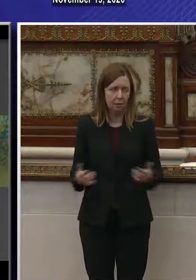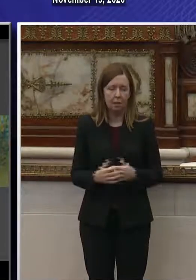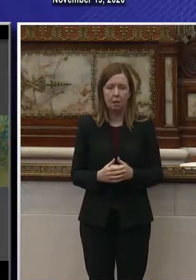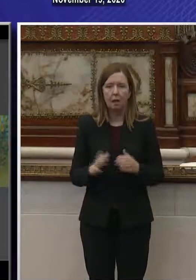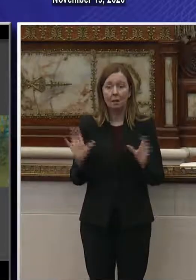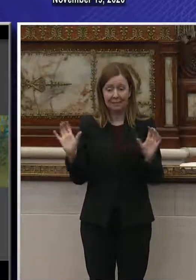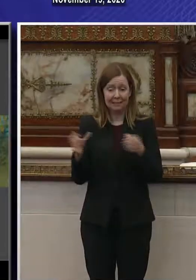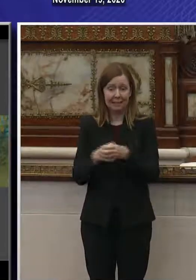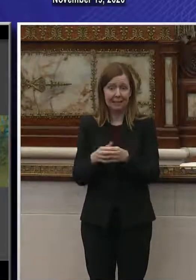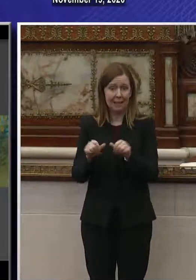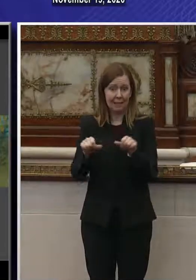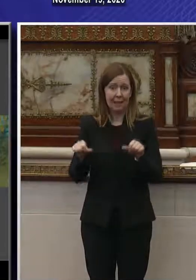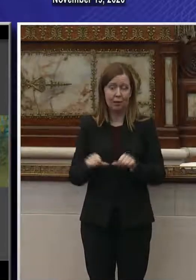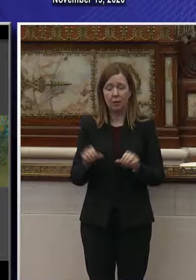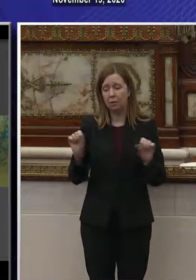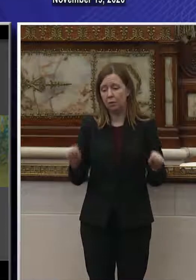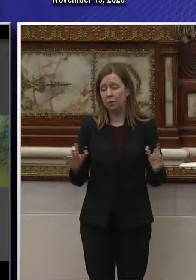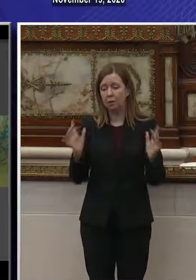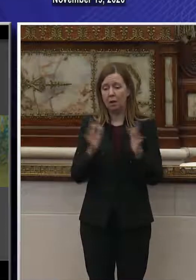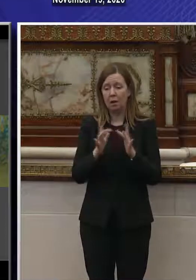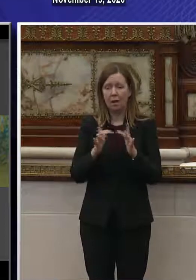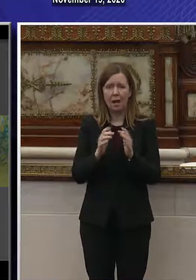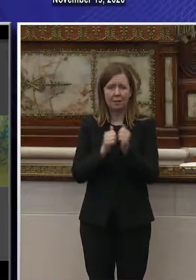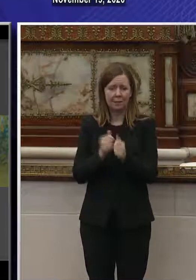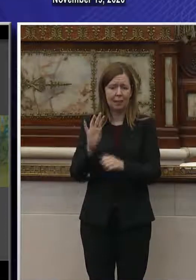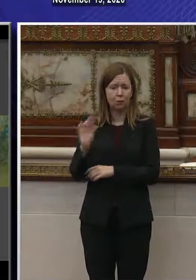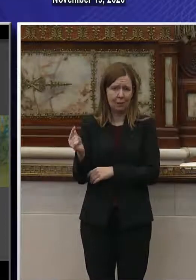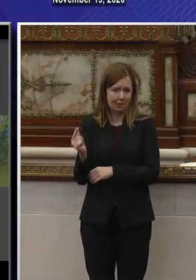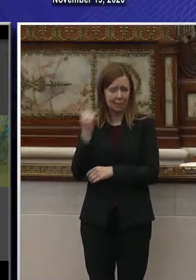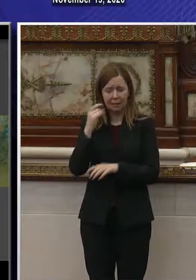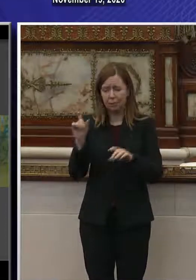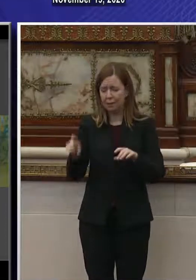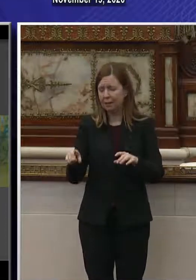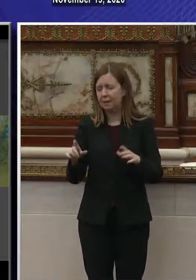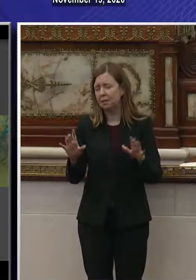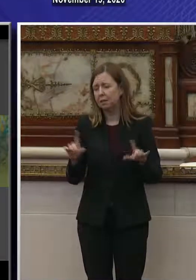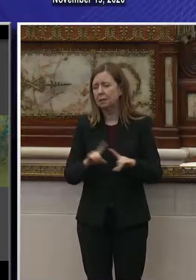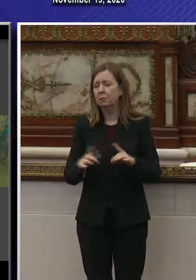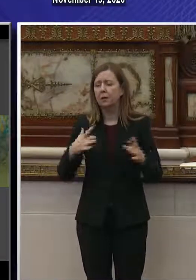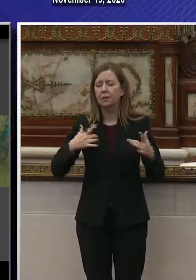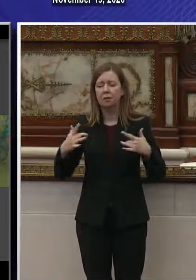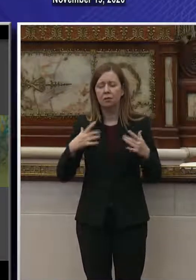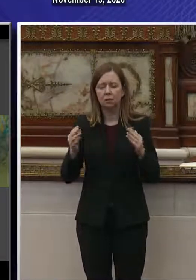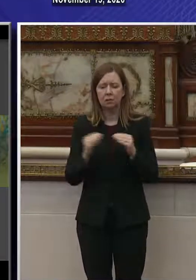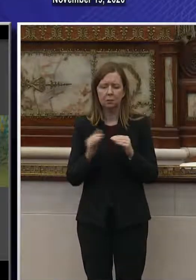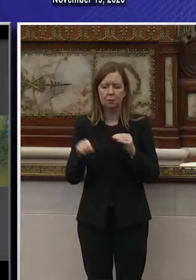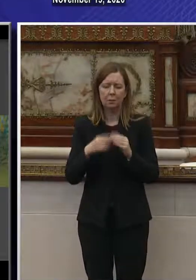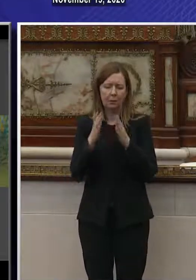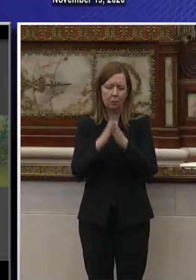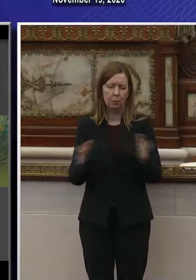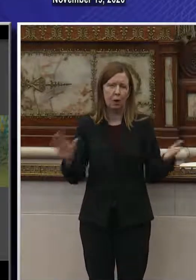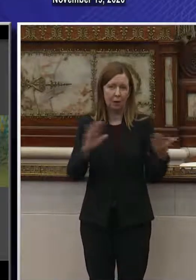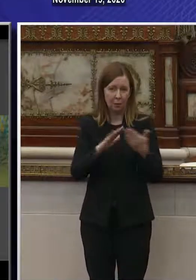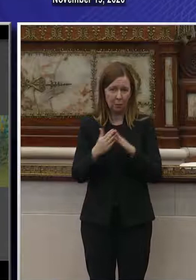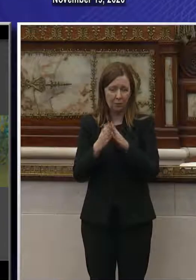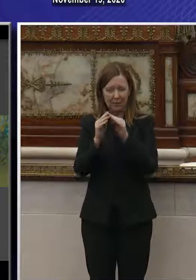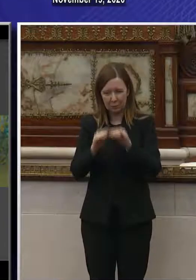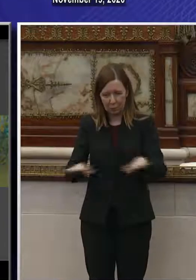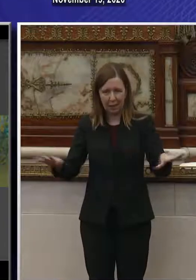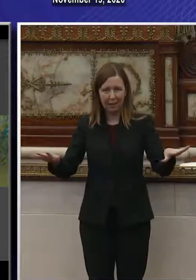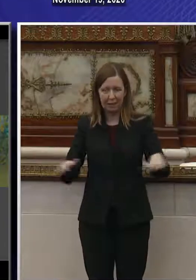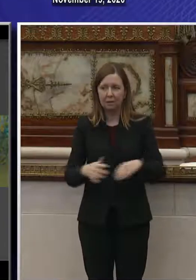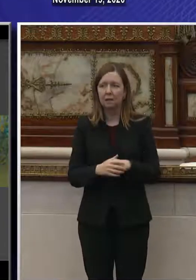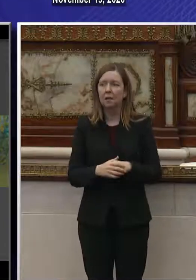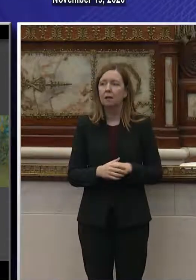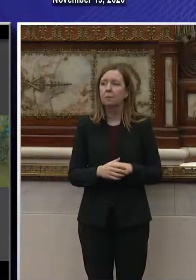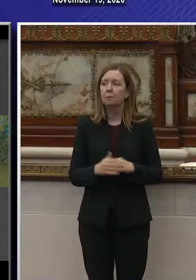contained area. You could contact trace if you needed to and all of that. I think the concern is more around the broader community spread and the fact that